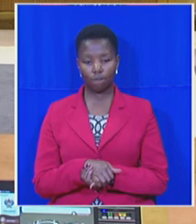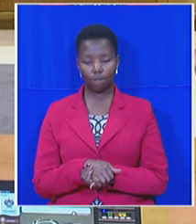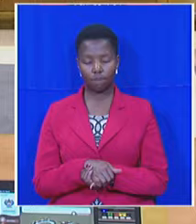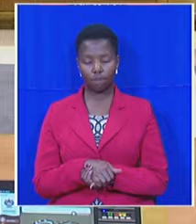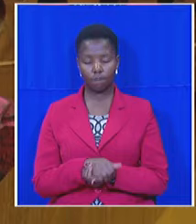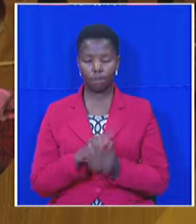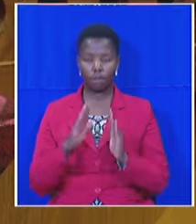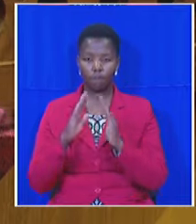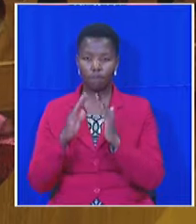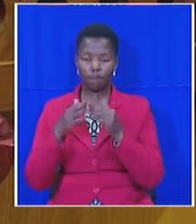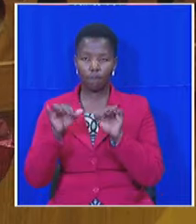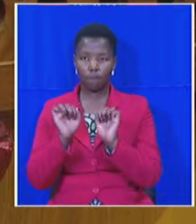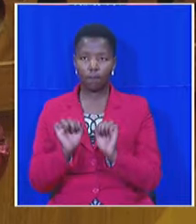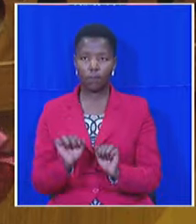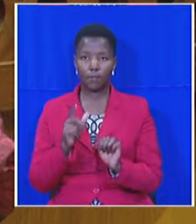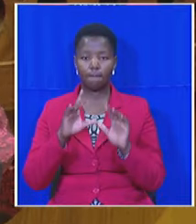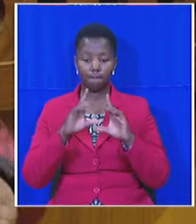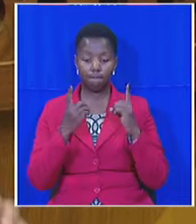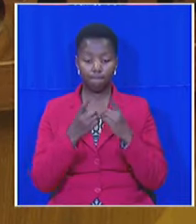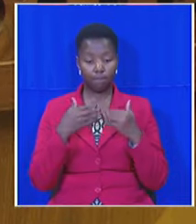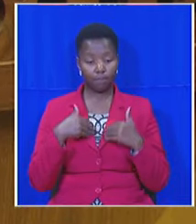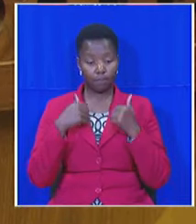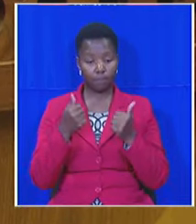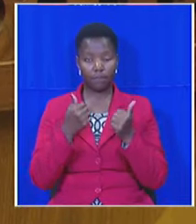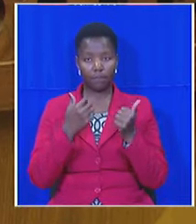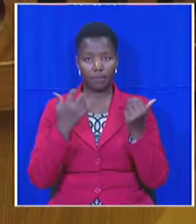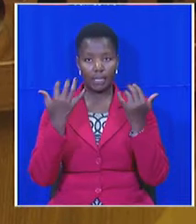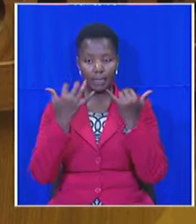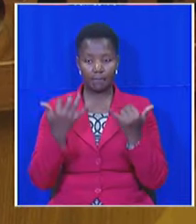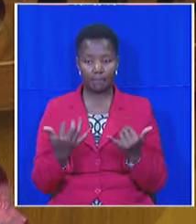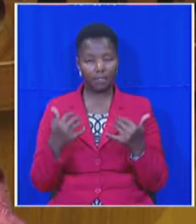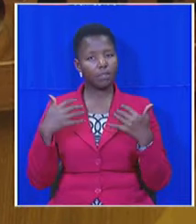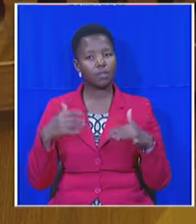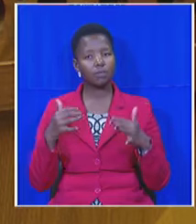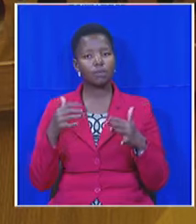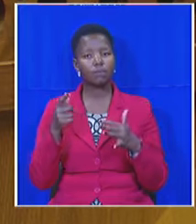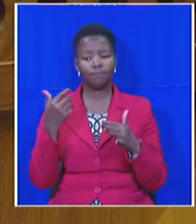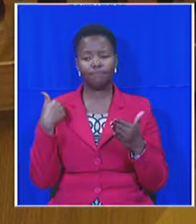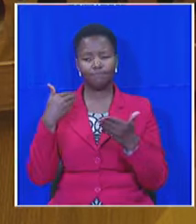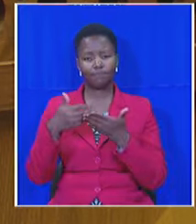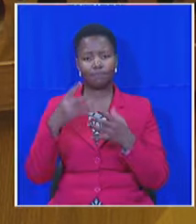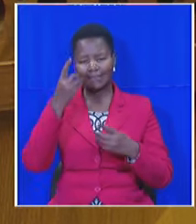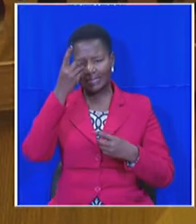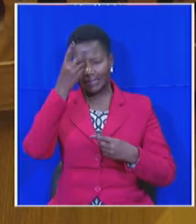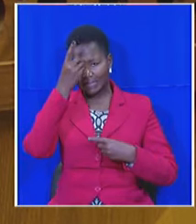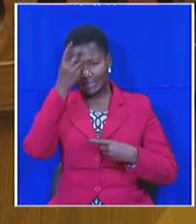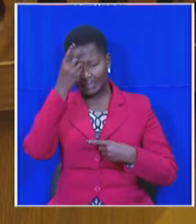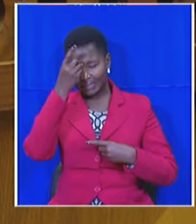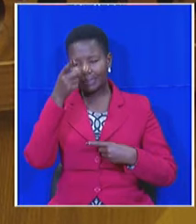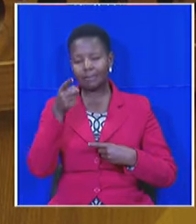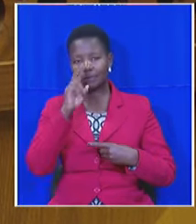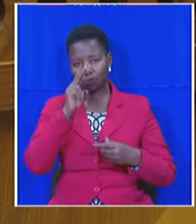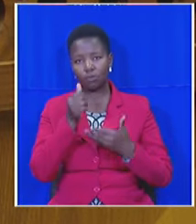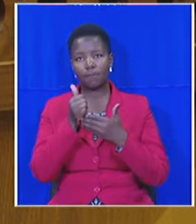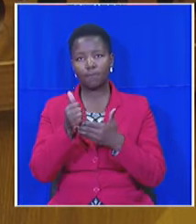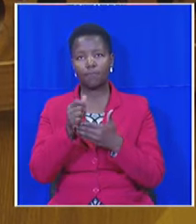House Chair, the Department of Health's budget is a reasonable response to our disease burden and our national priorities. 1